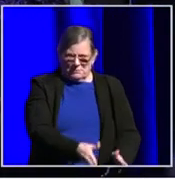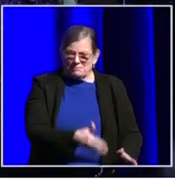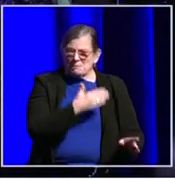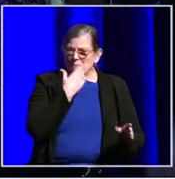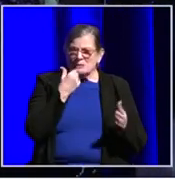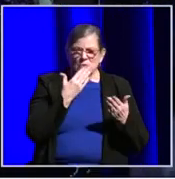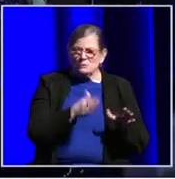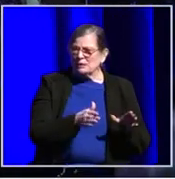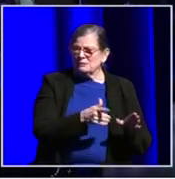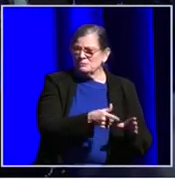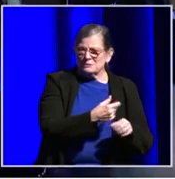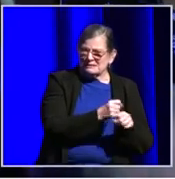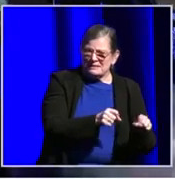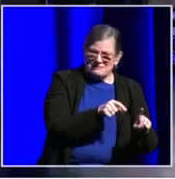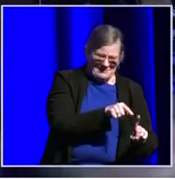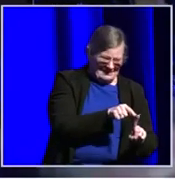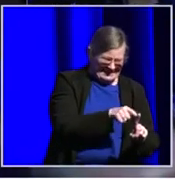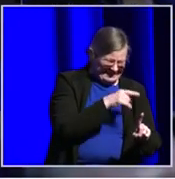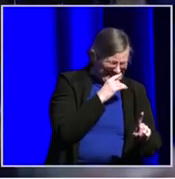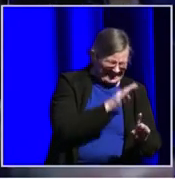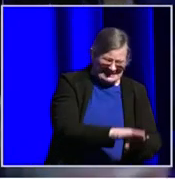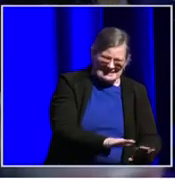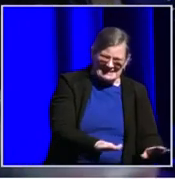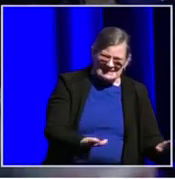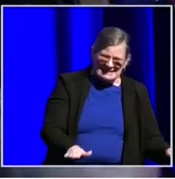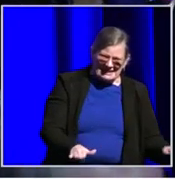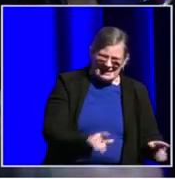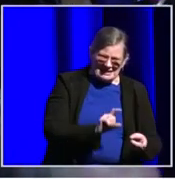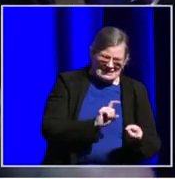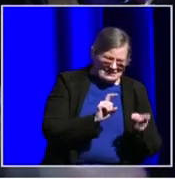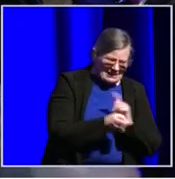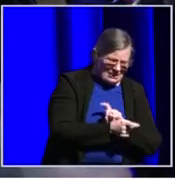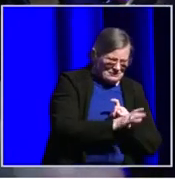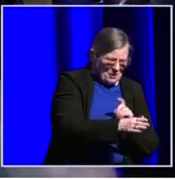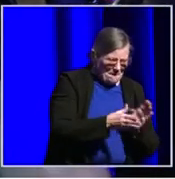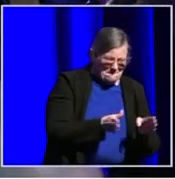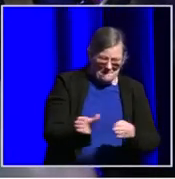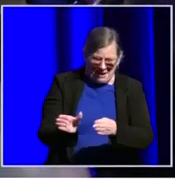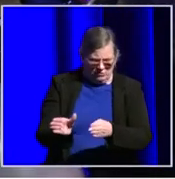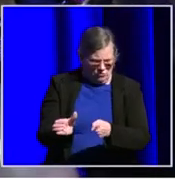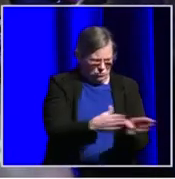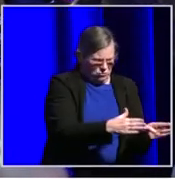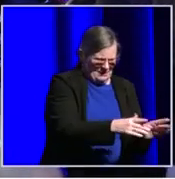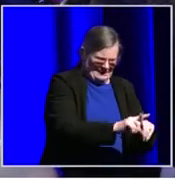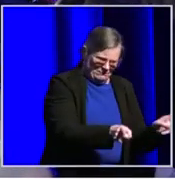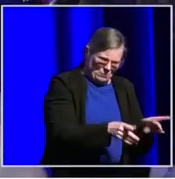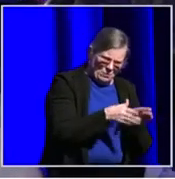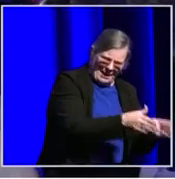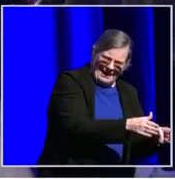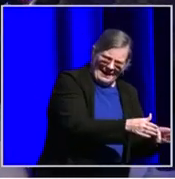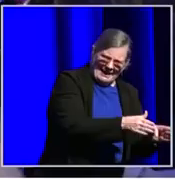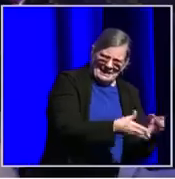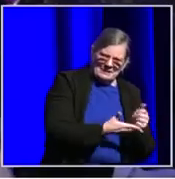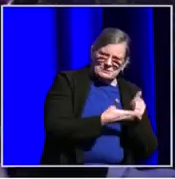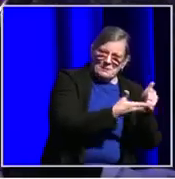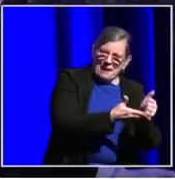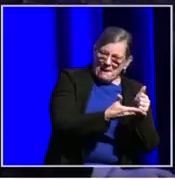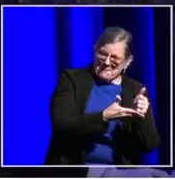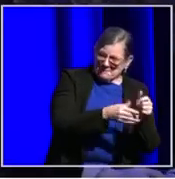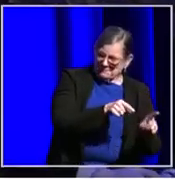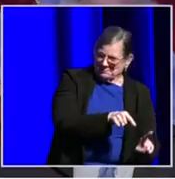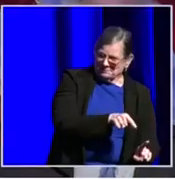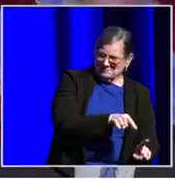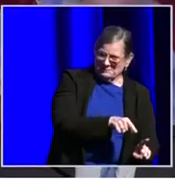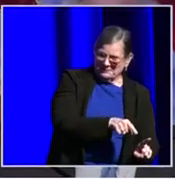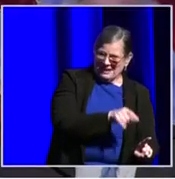child and change his trajectory is to require that they get the help they need and that